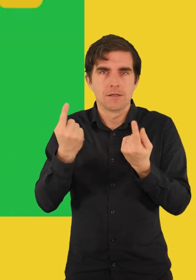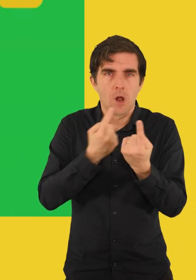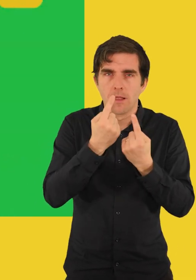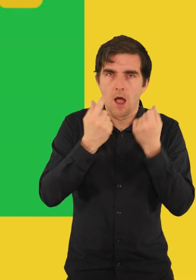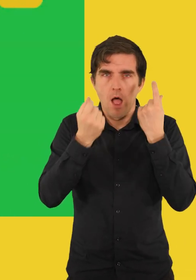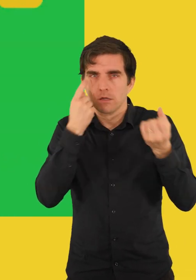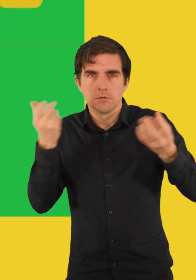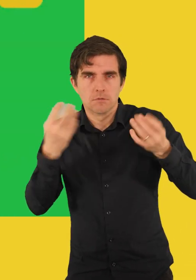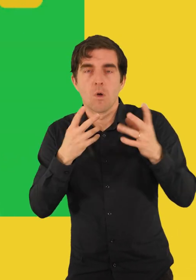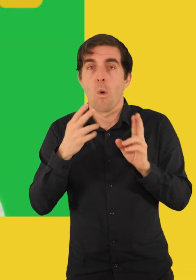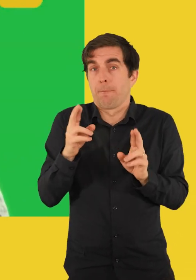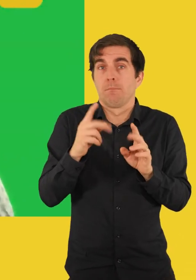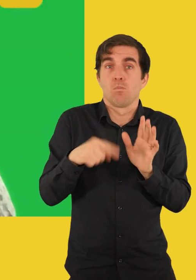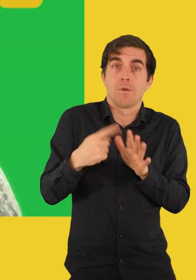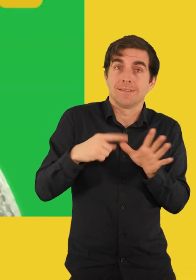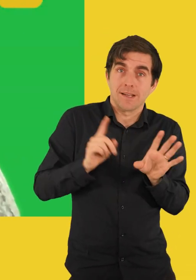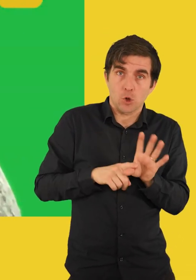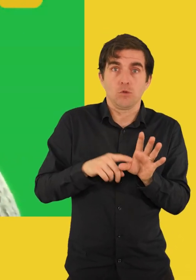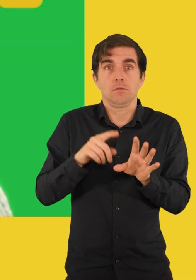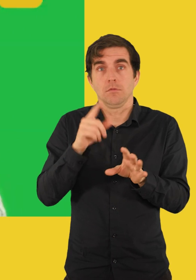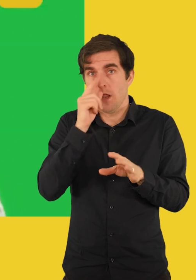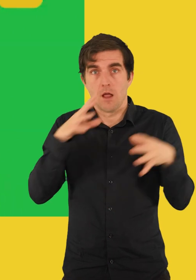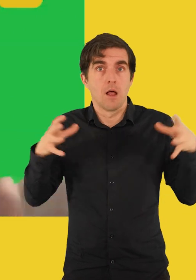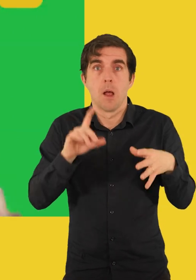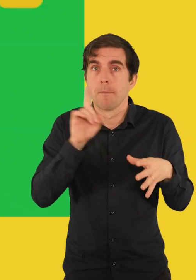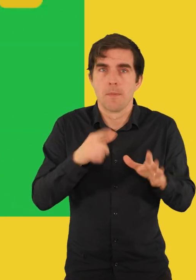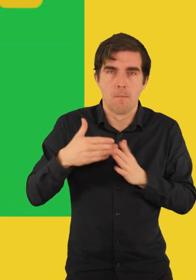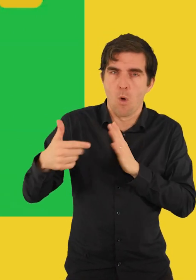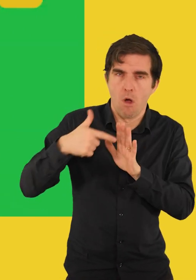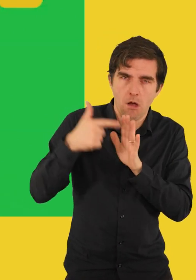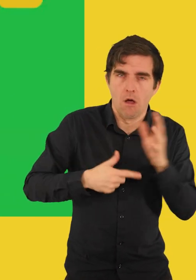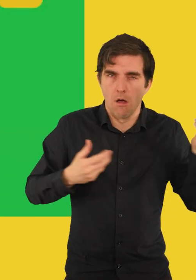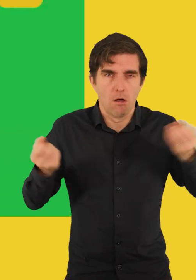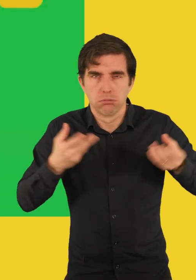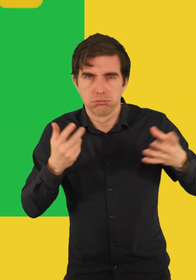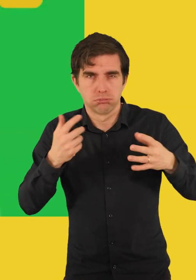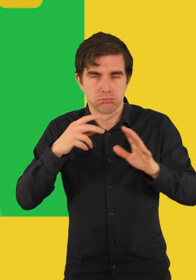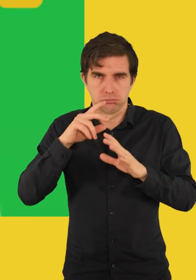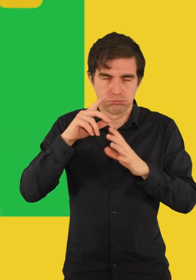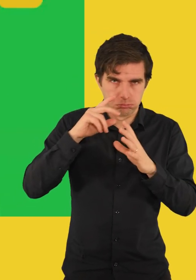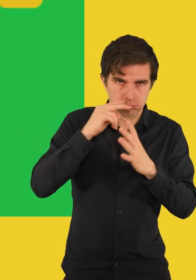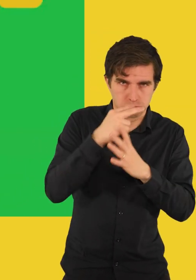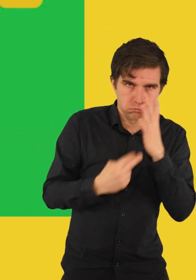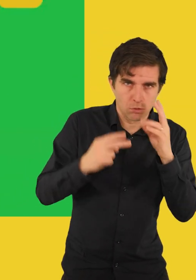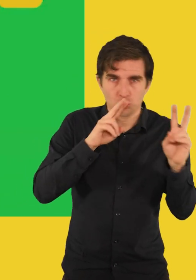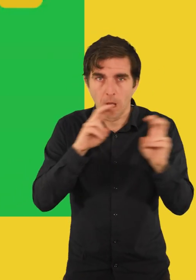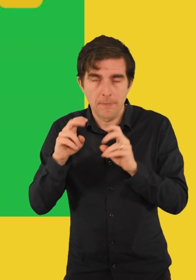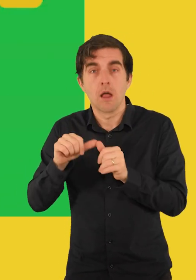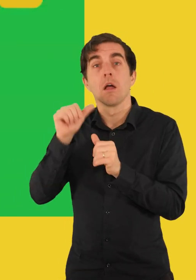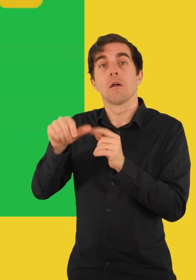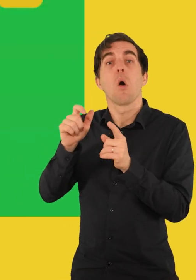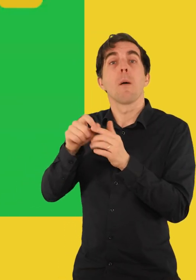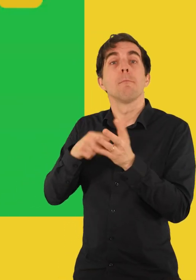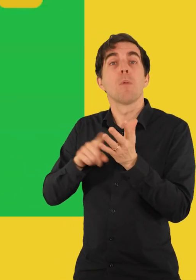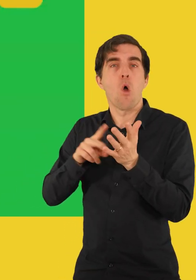another, and hopefully once a year gather in person to do it in a deep dive way. I will invite our